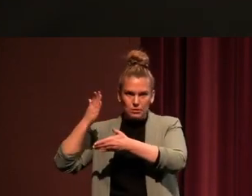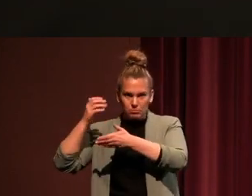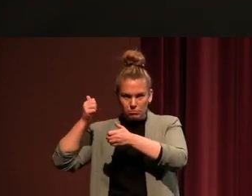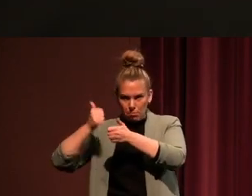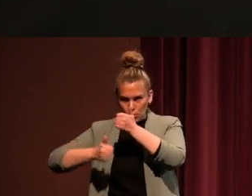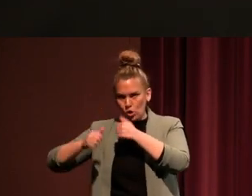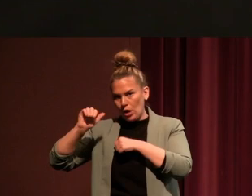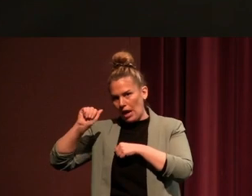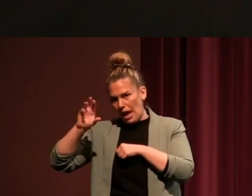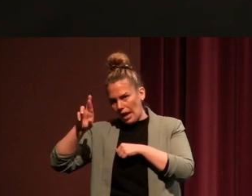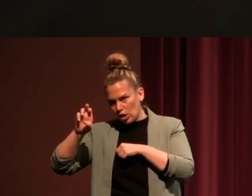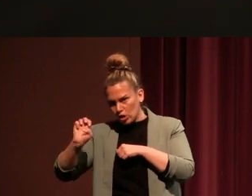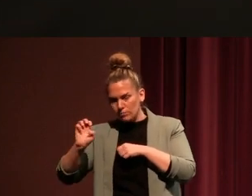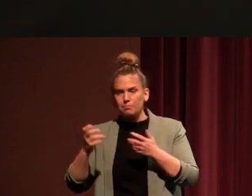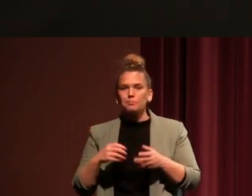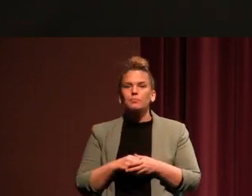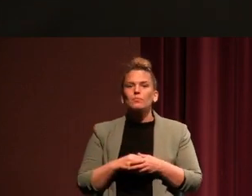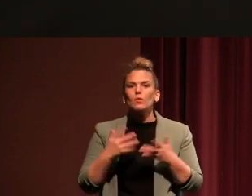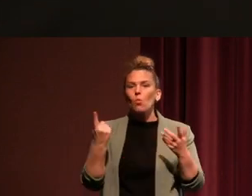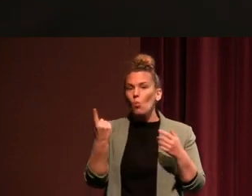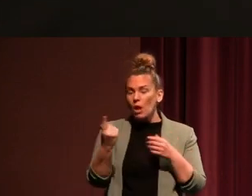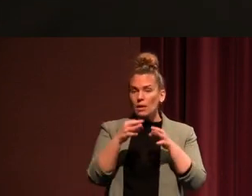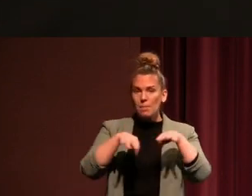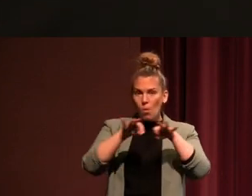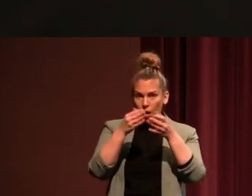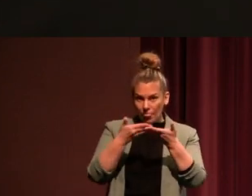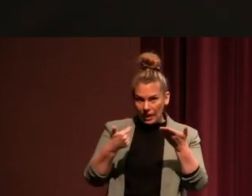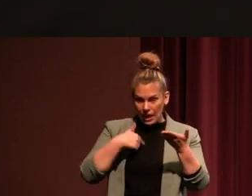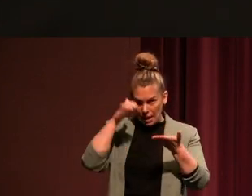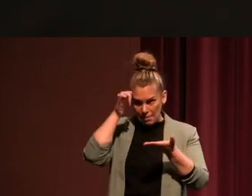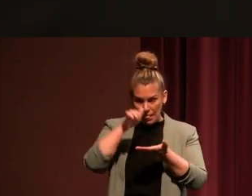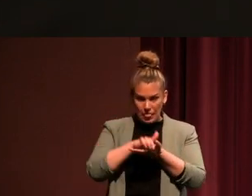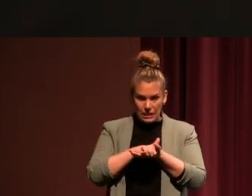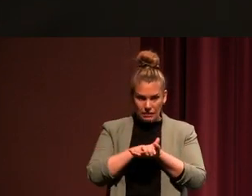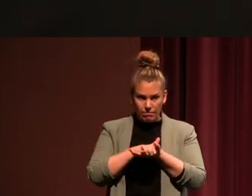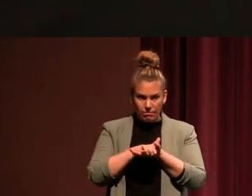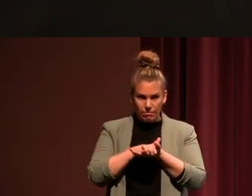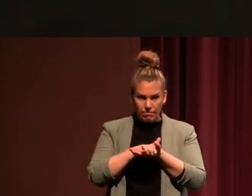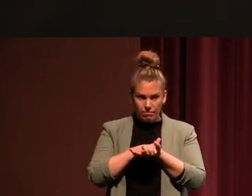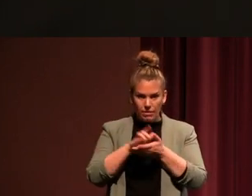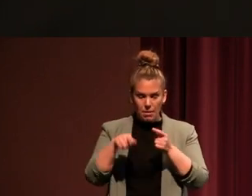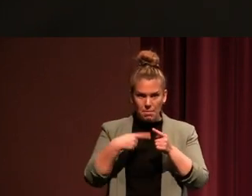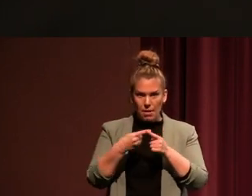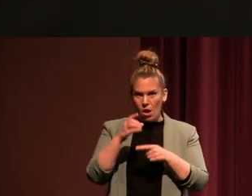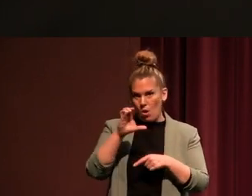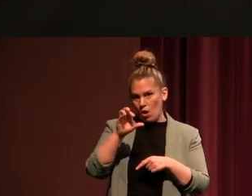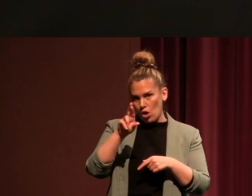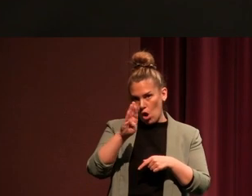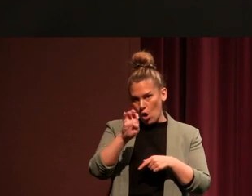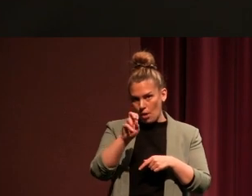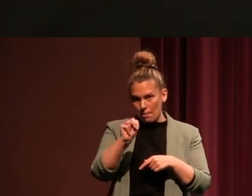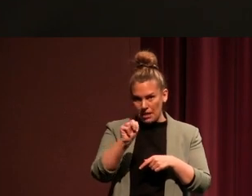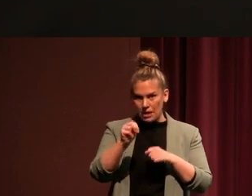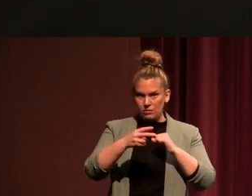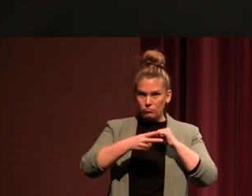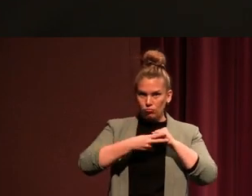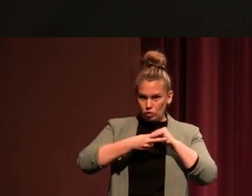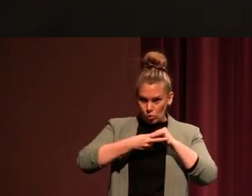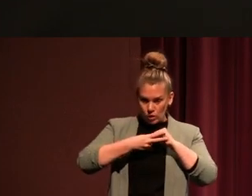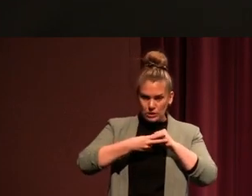The most important thing, I believe, in terms of carbon storage dynamics in eastern Oregon is the stability of carbon